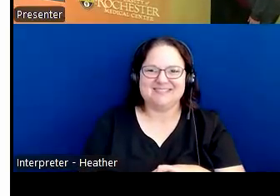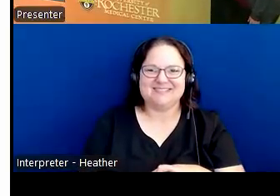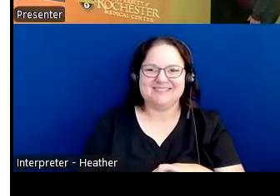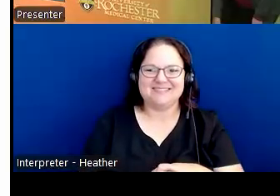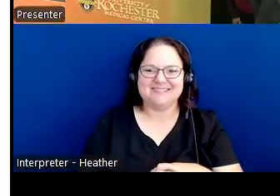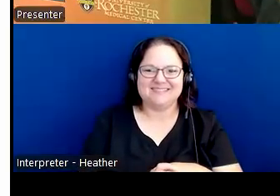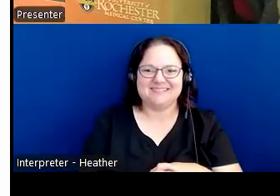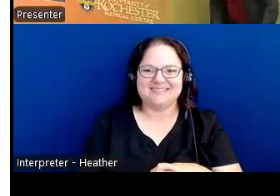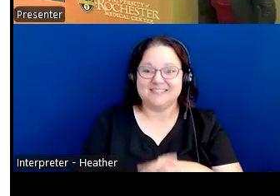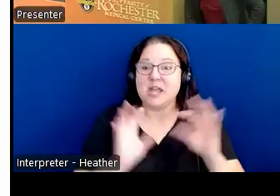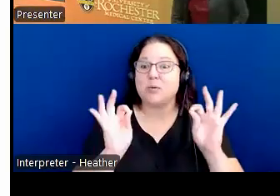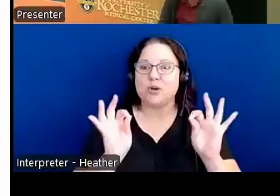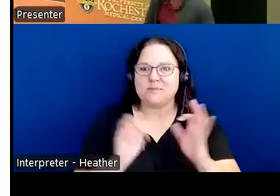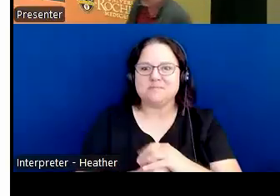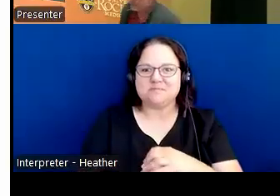Good, yeah.